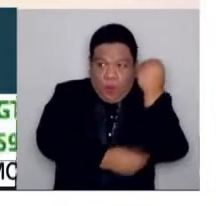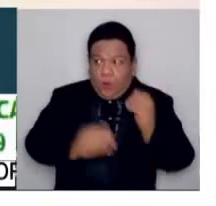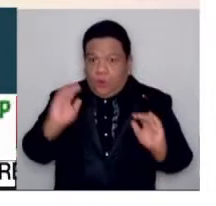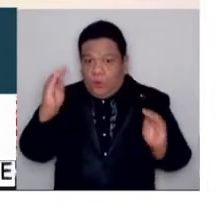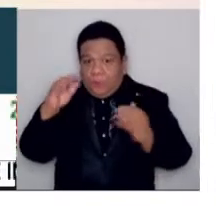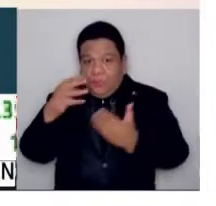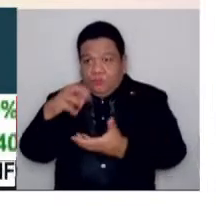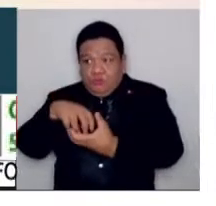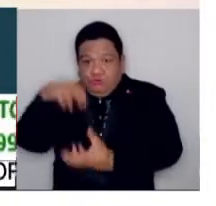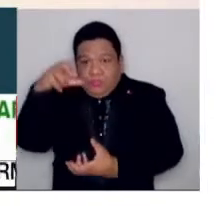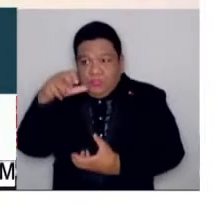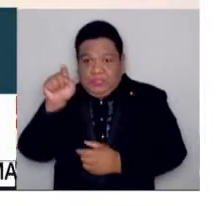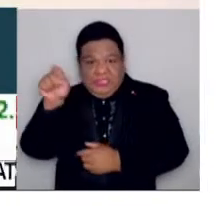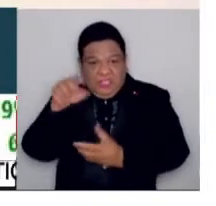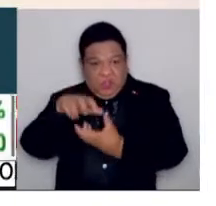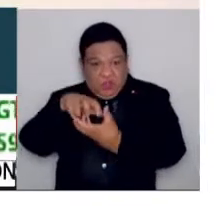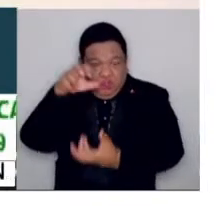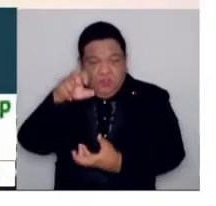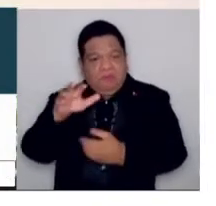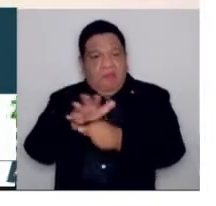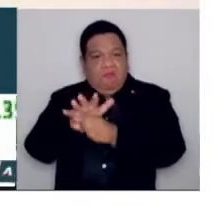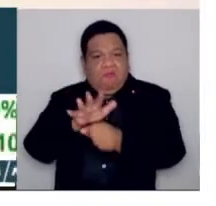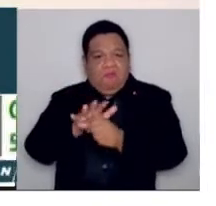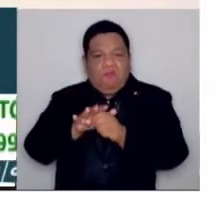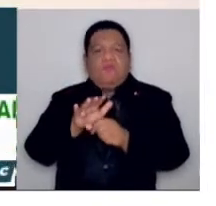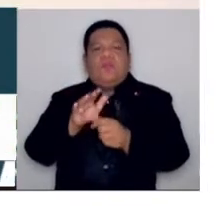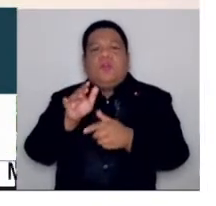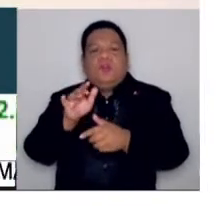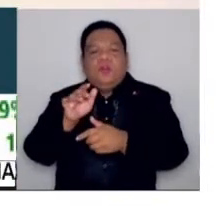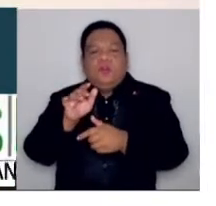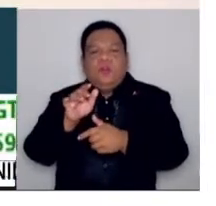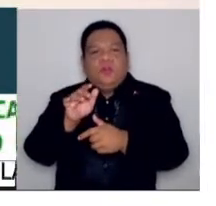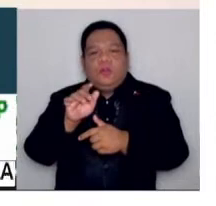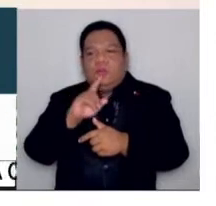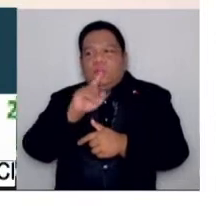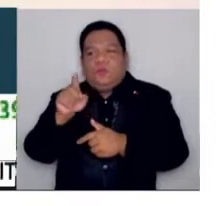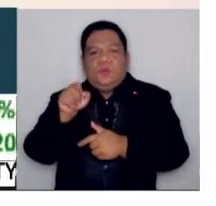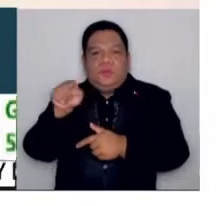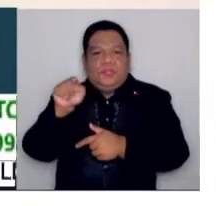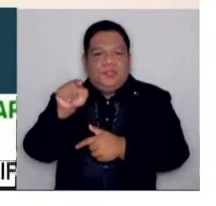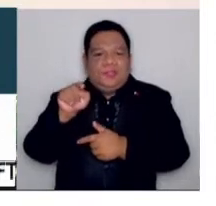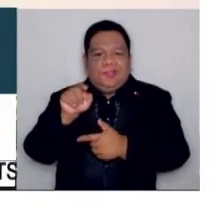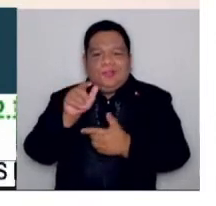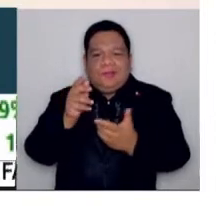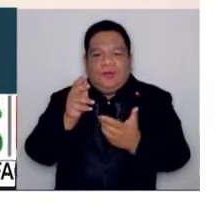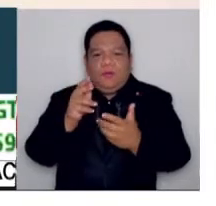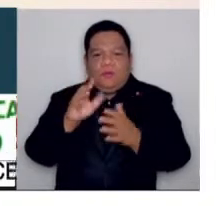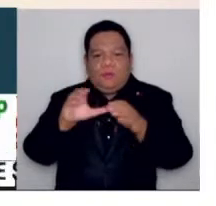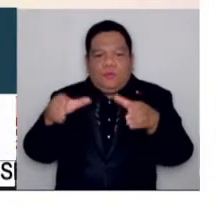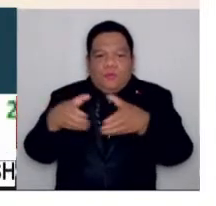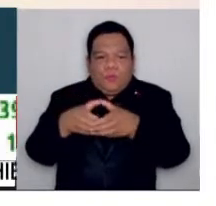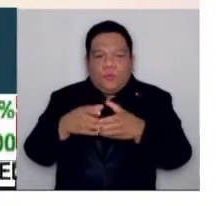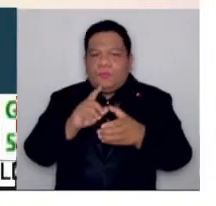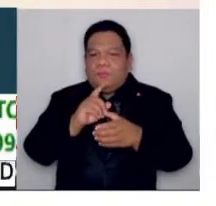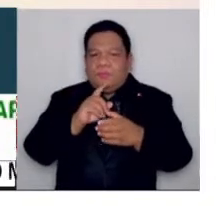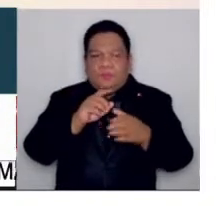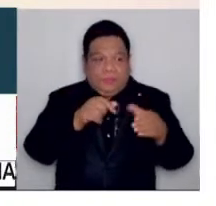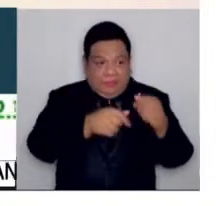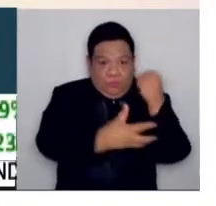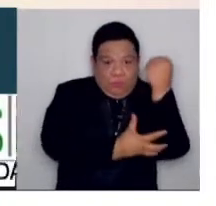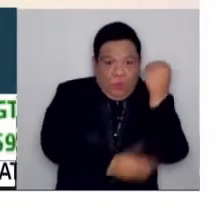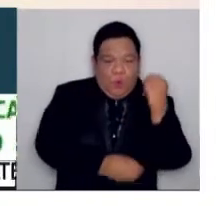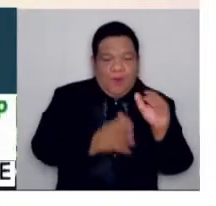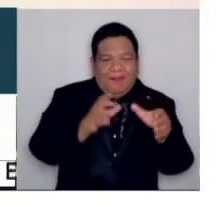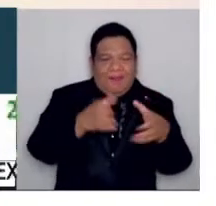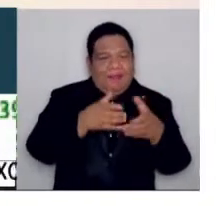mga populations that are not being, that are actually being left, no, as far as the vaccination program is concerned.